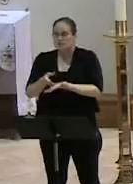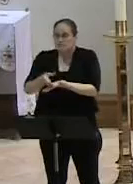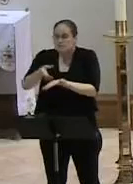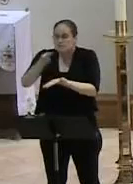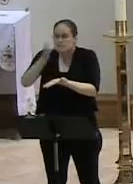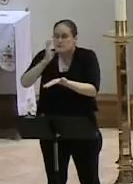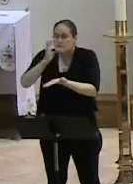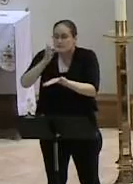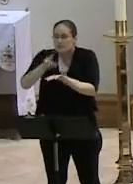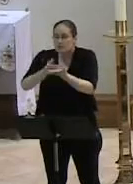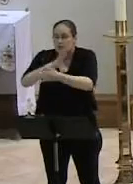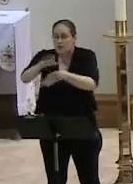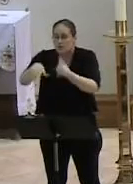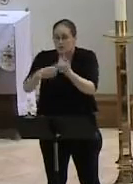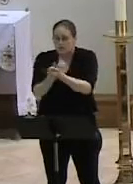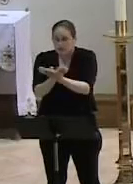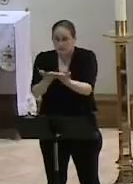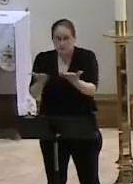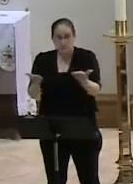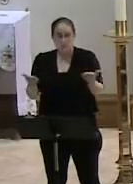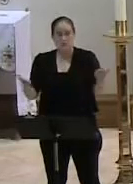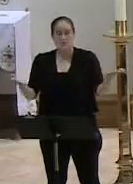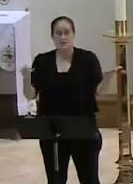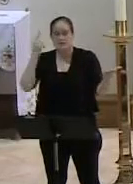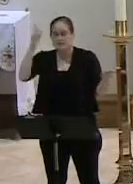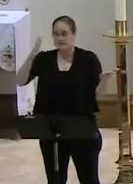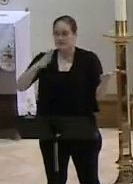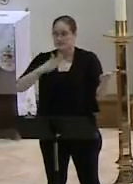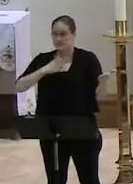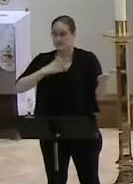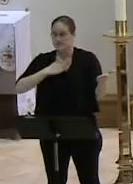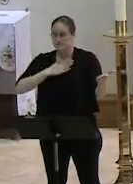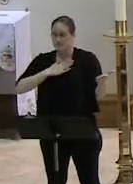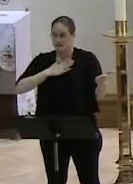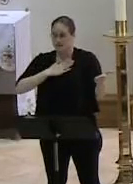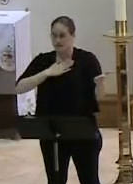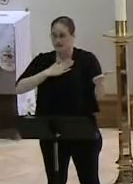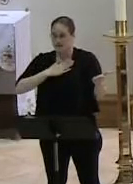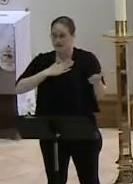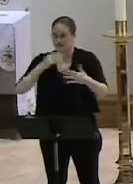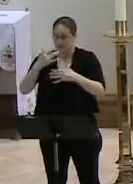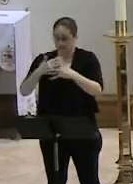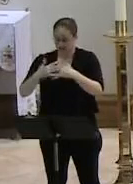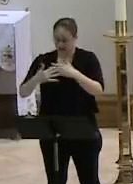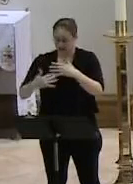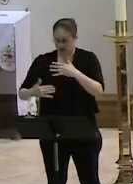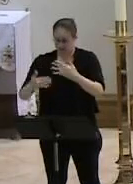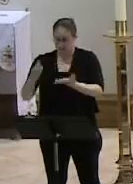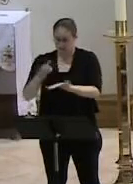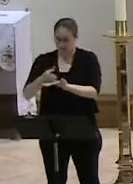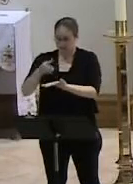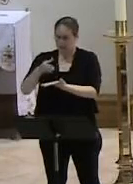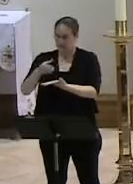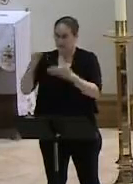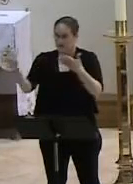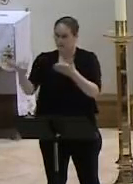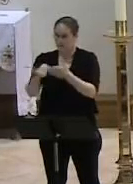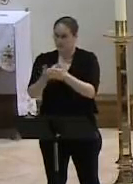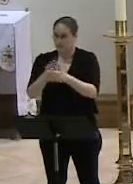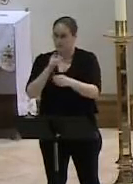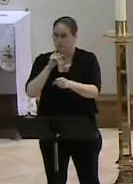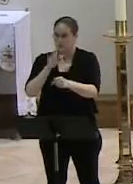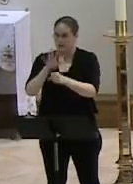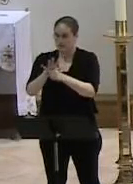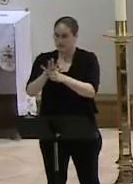"Take this, all of you, and drink from it, for this is the chalice of my blood, the blood of the new and eternal